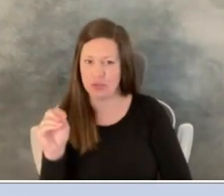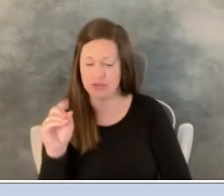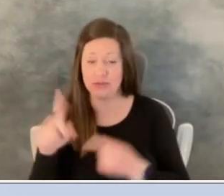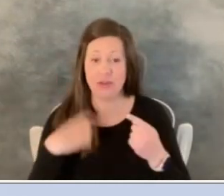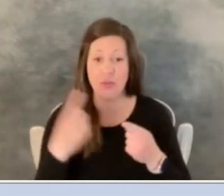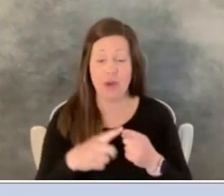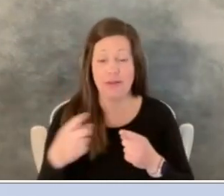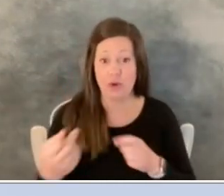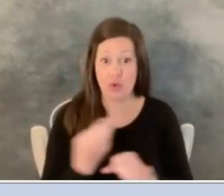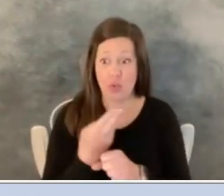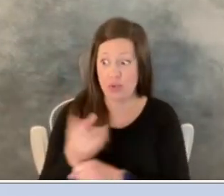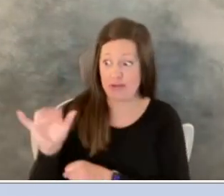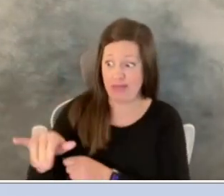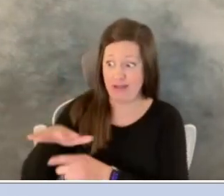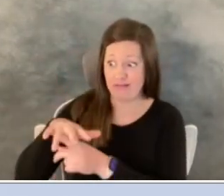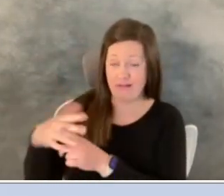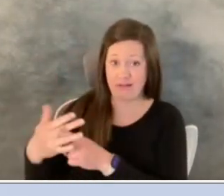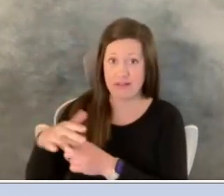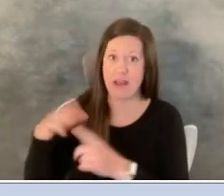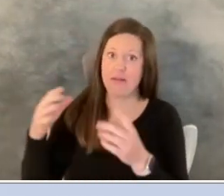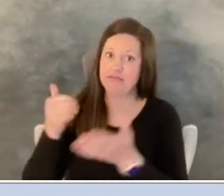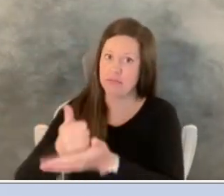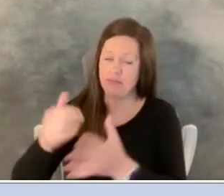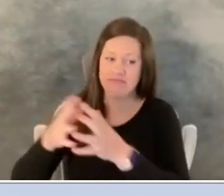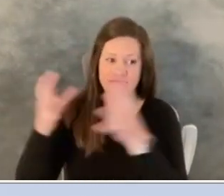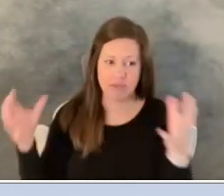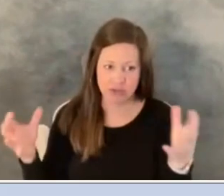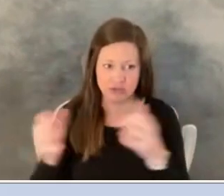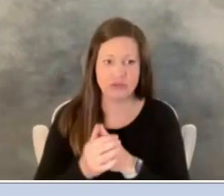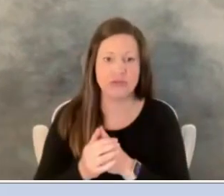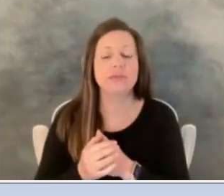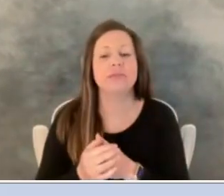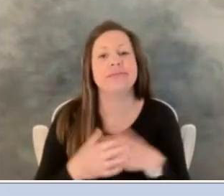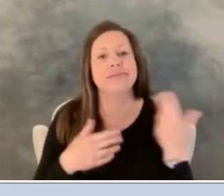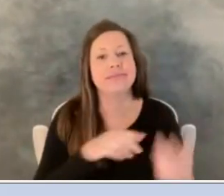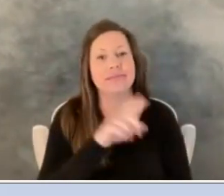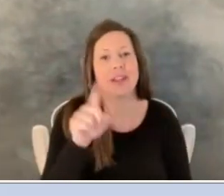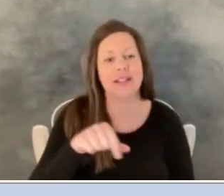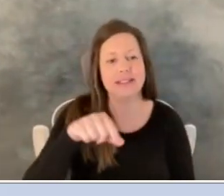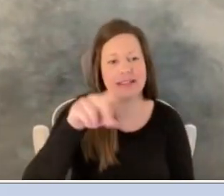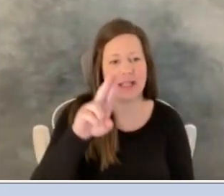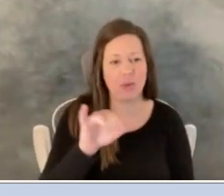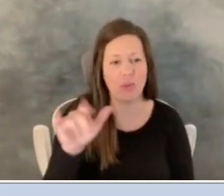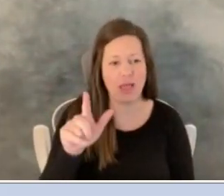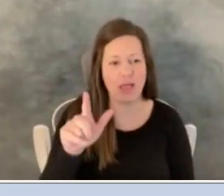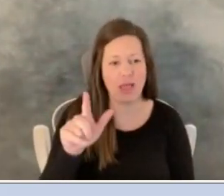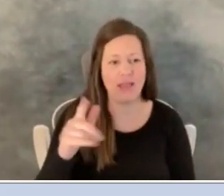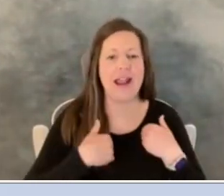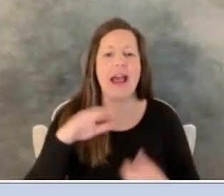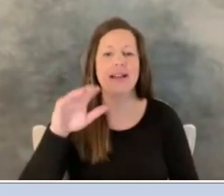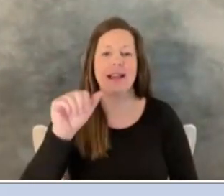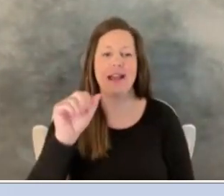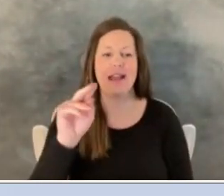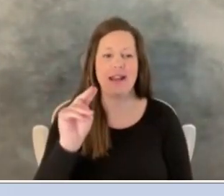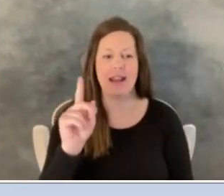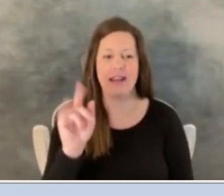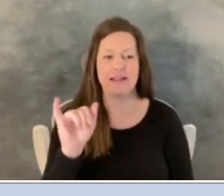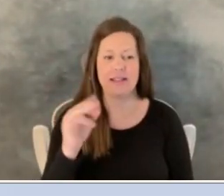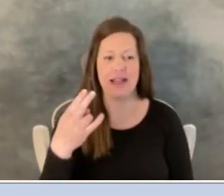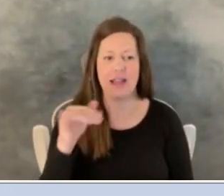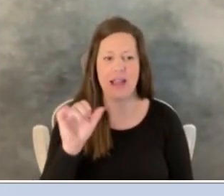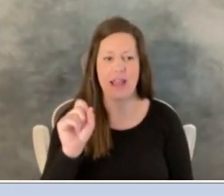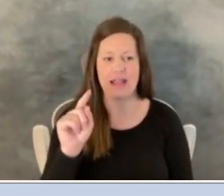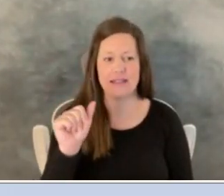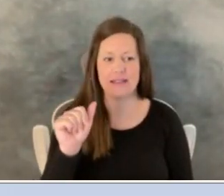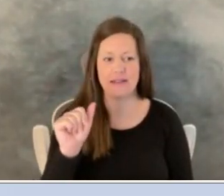context, it is much more helpful. Similarly, if you're talking about ZzzQuil, it has an antihistamine component, which once in a while, if you